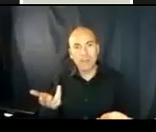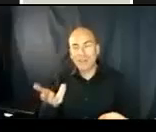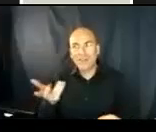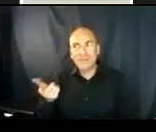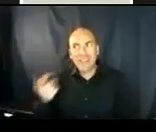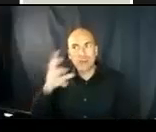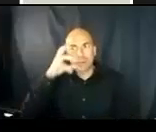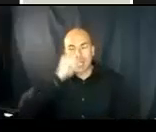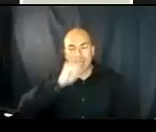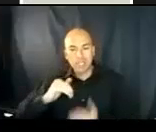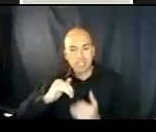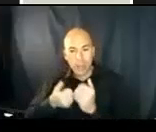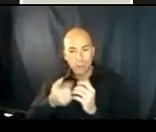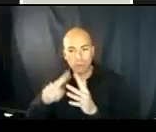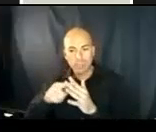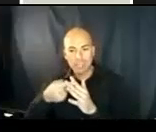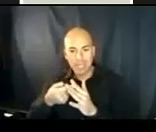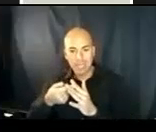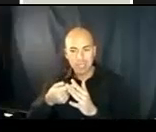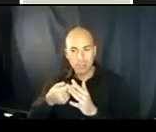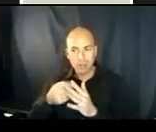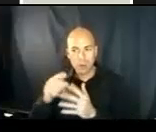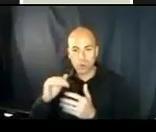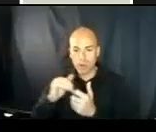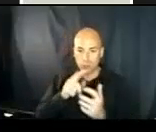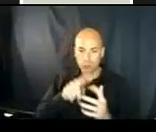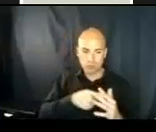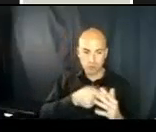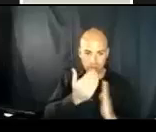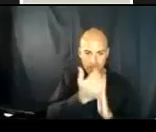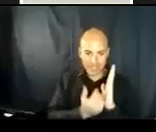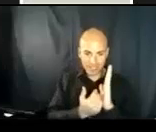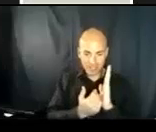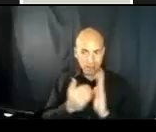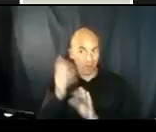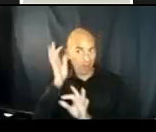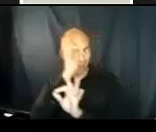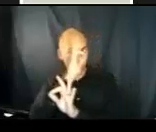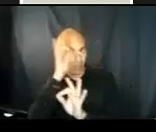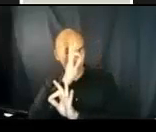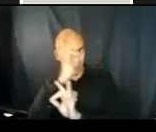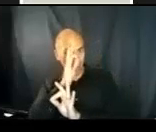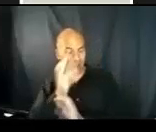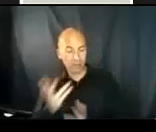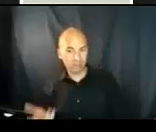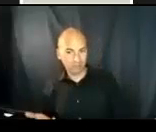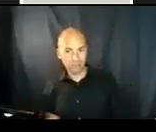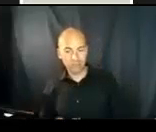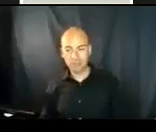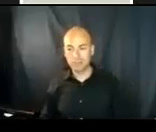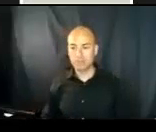begin, guess how to start a lesson and not even know, and you might say to yourself, where my learning